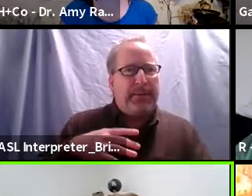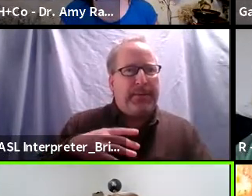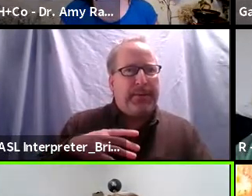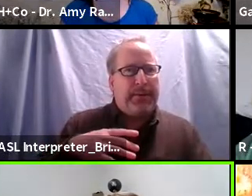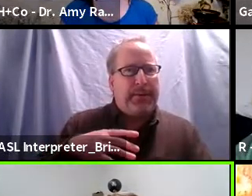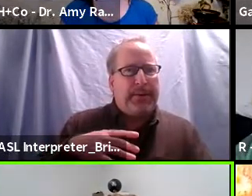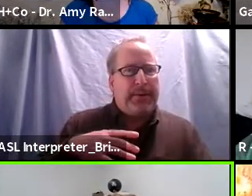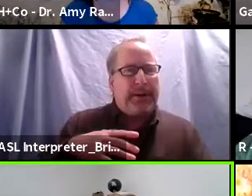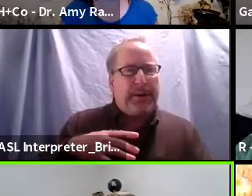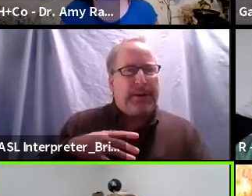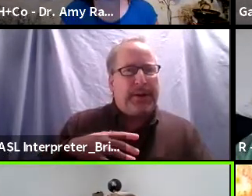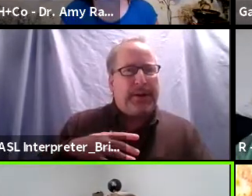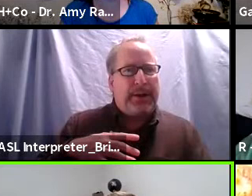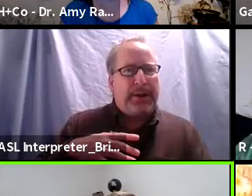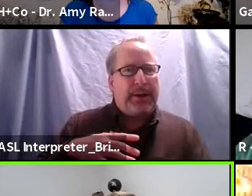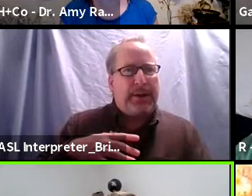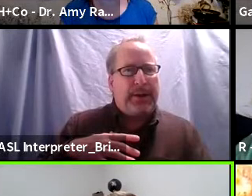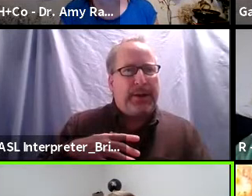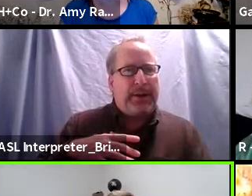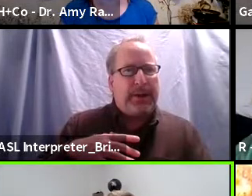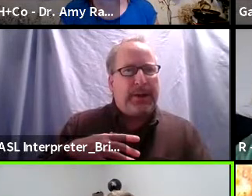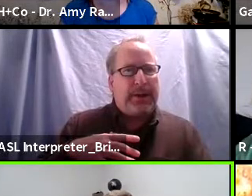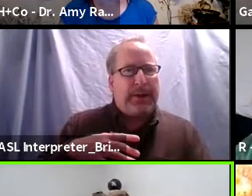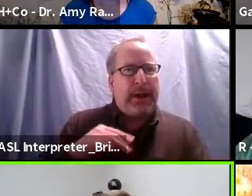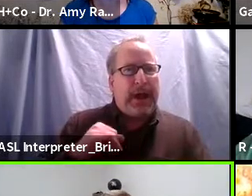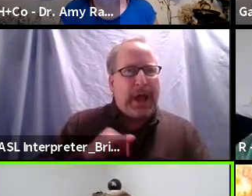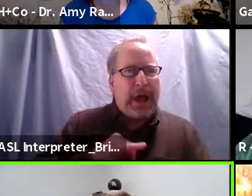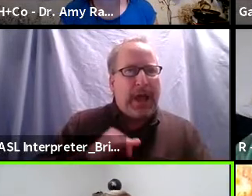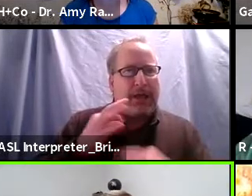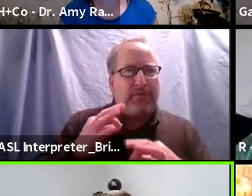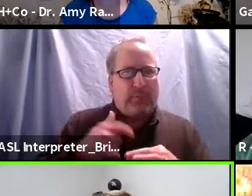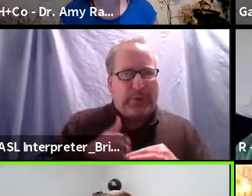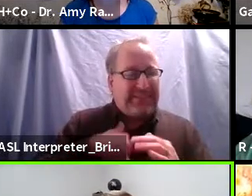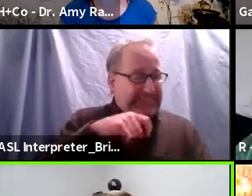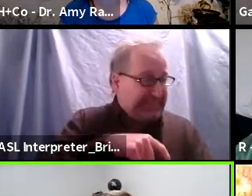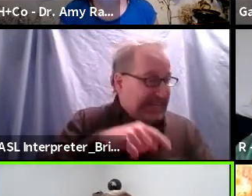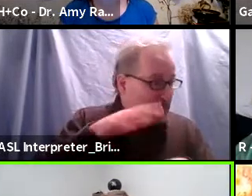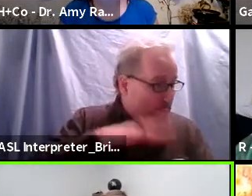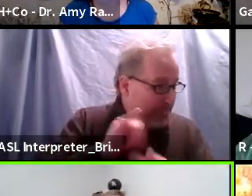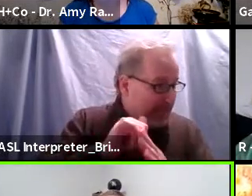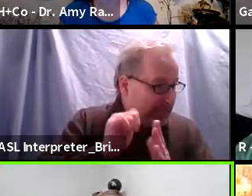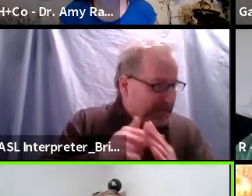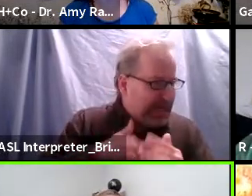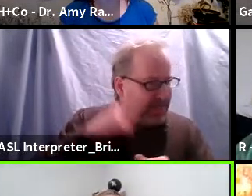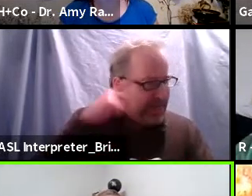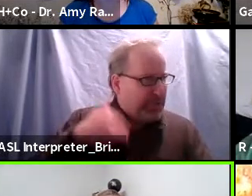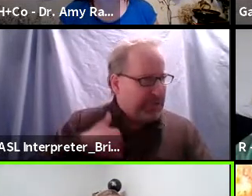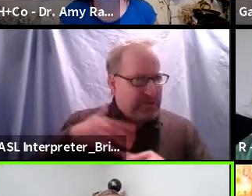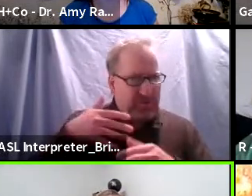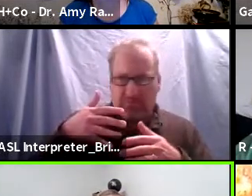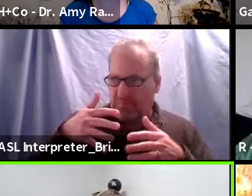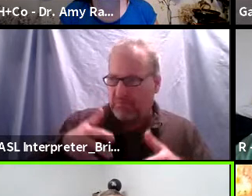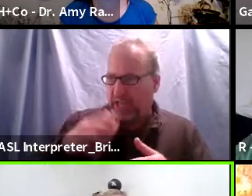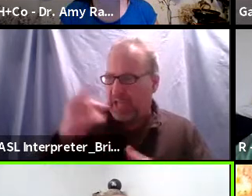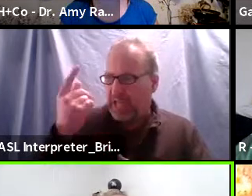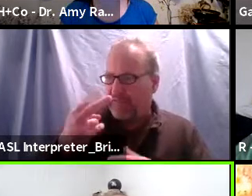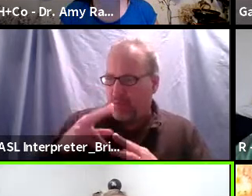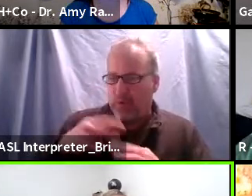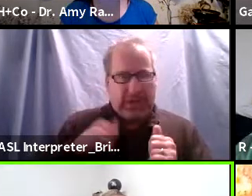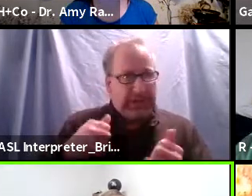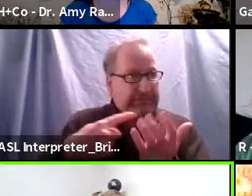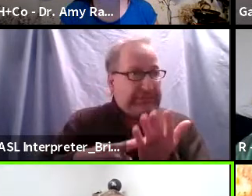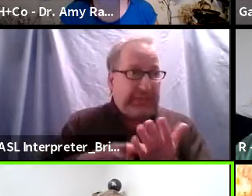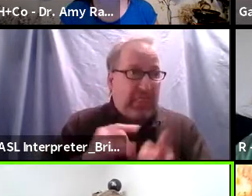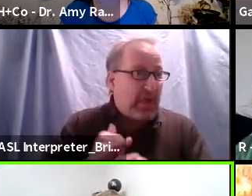intention, if we have still time on this agenda, I think we have a good half hour right here. I mean, we can go through right